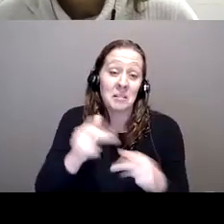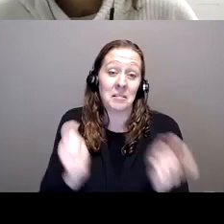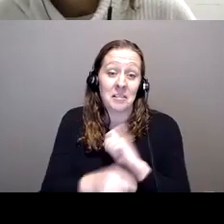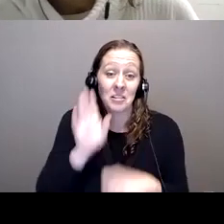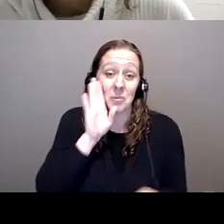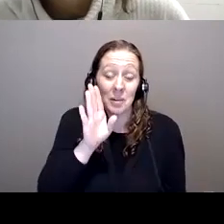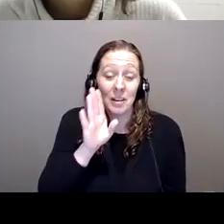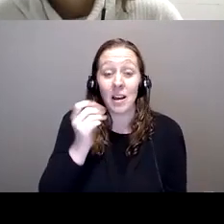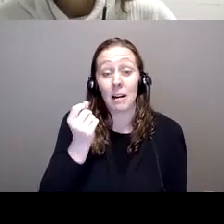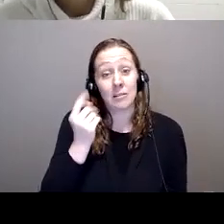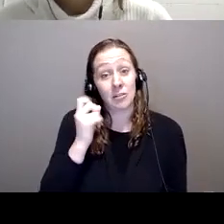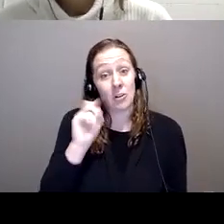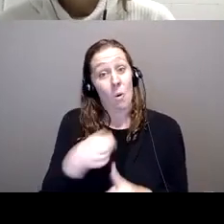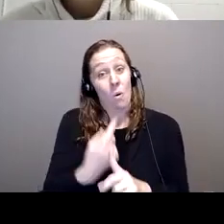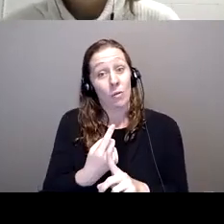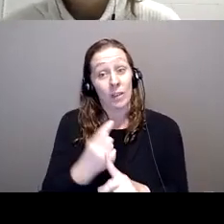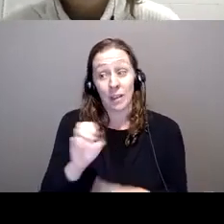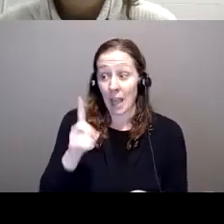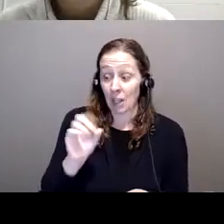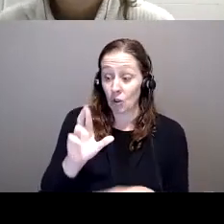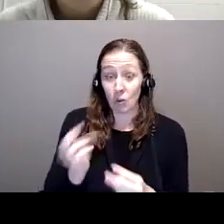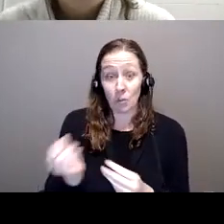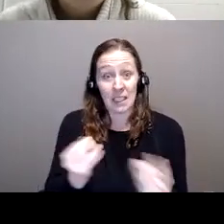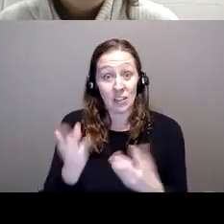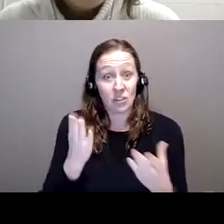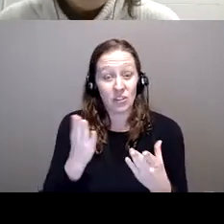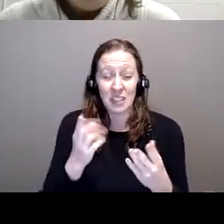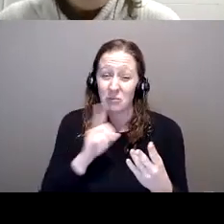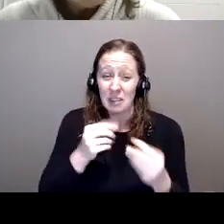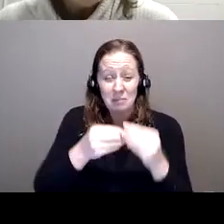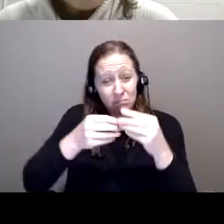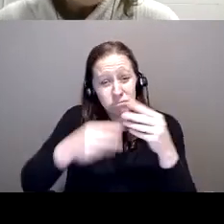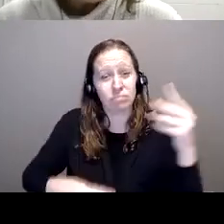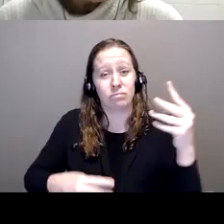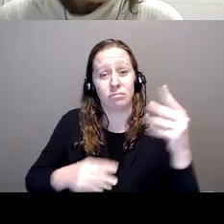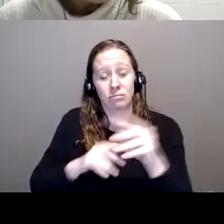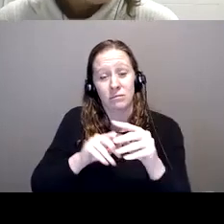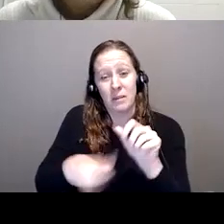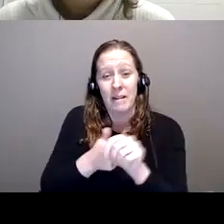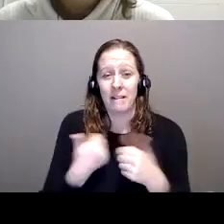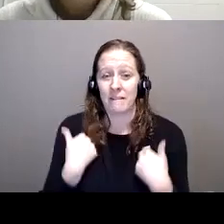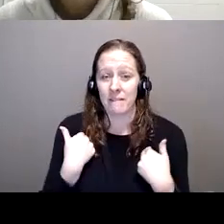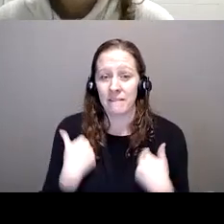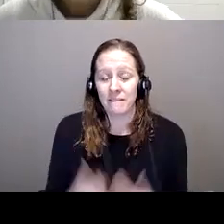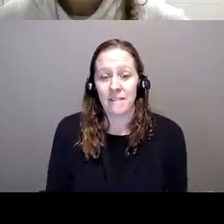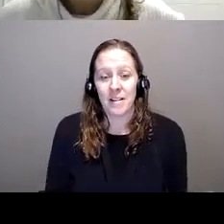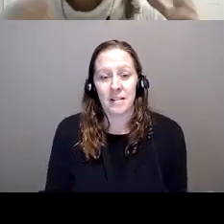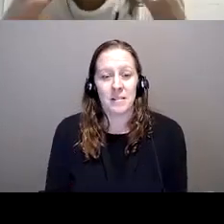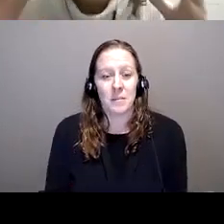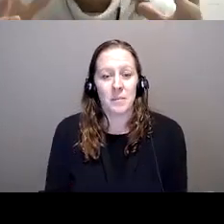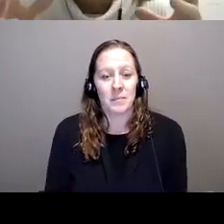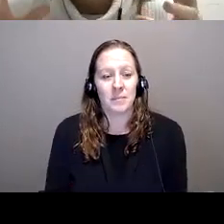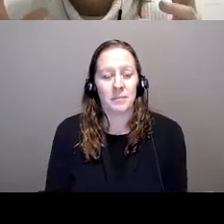is more than elder mediation services. So what we really, so